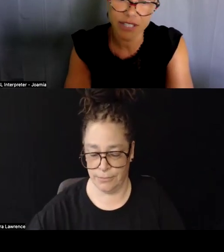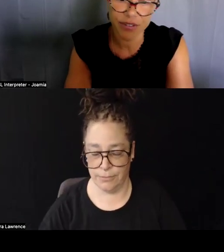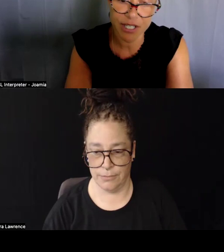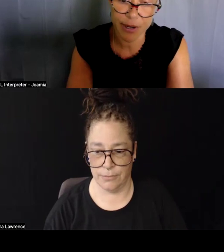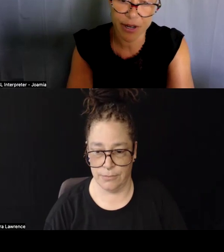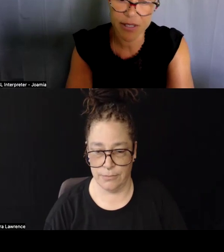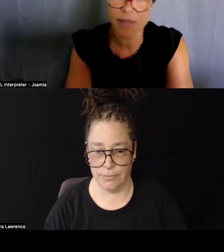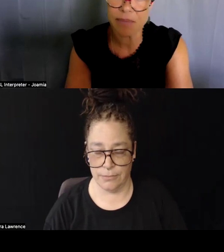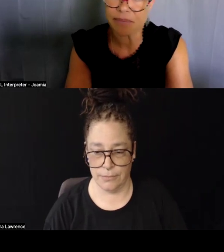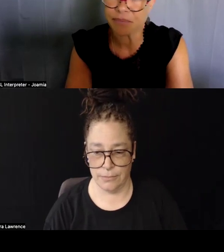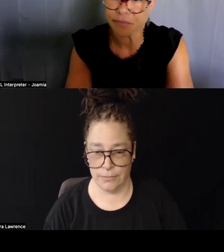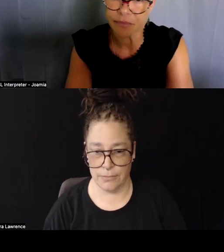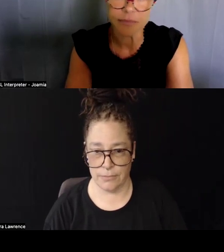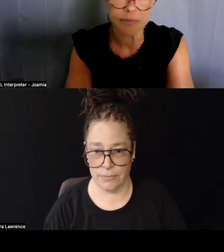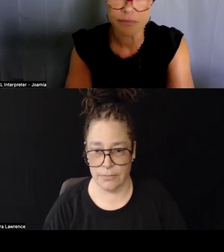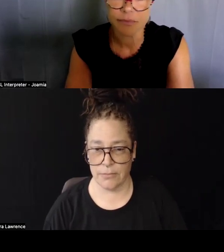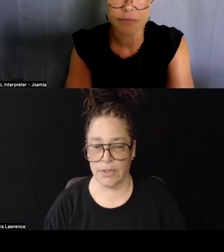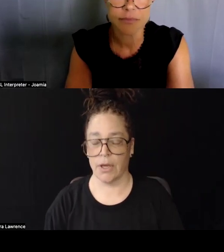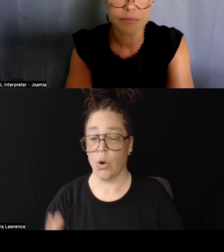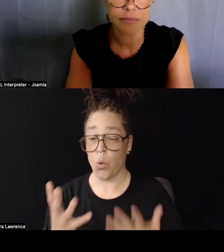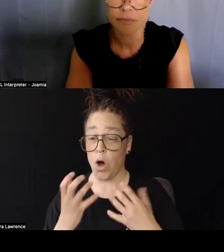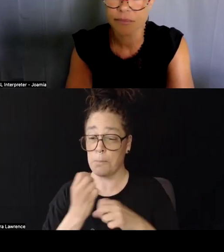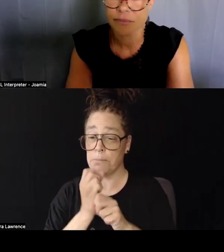have a different experience.